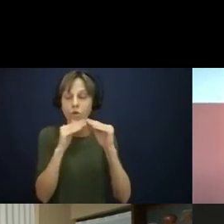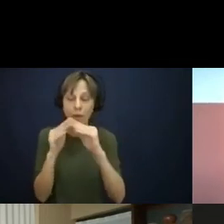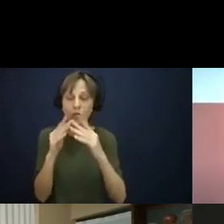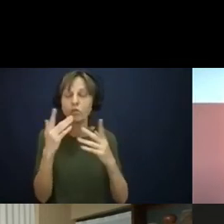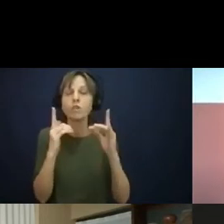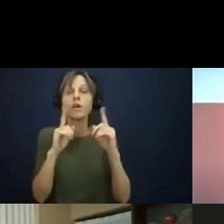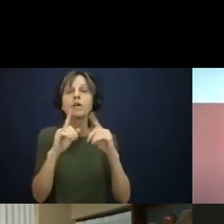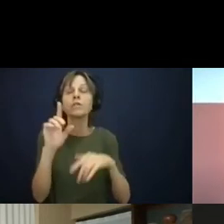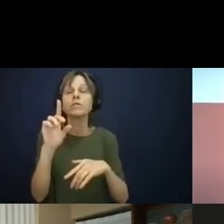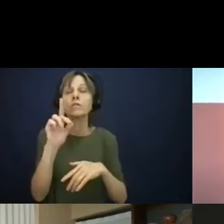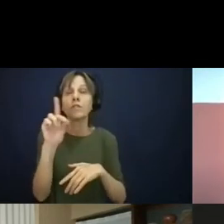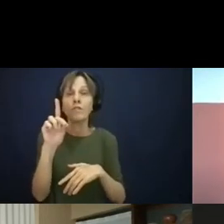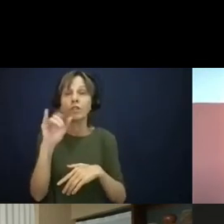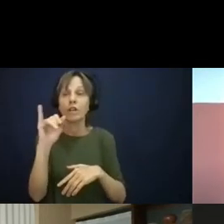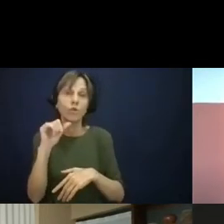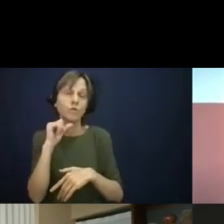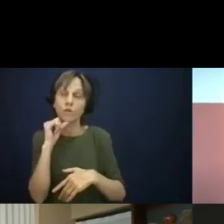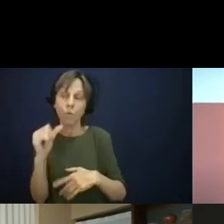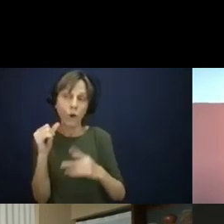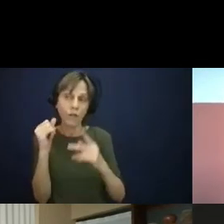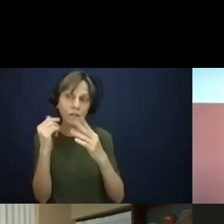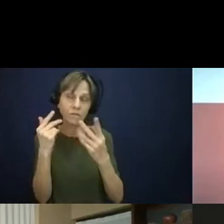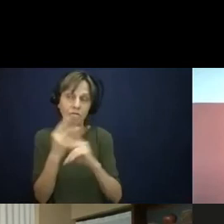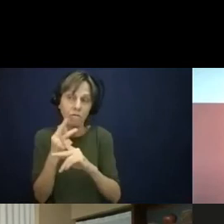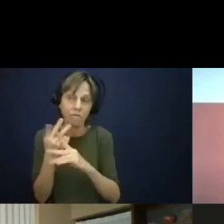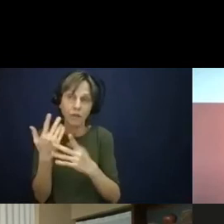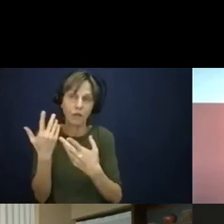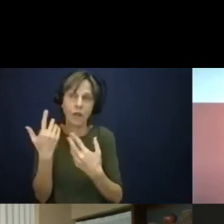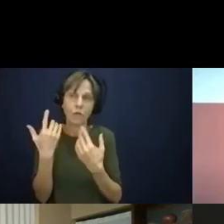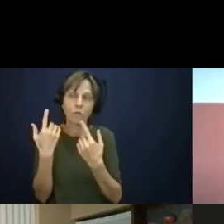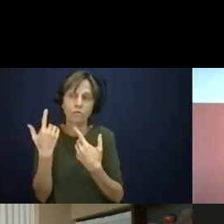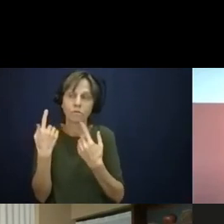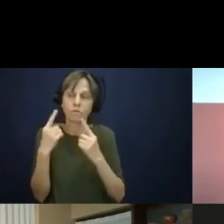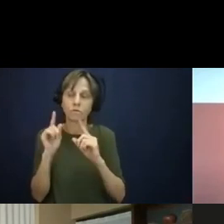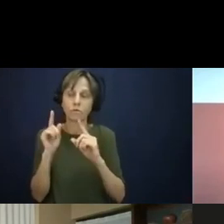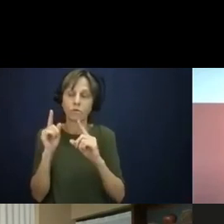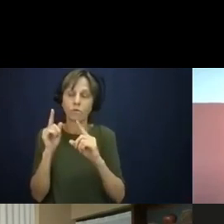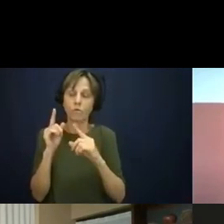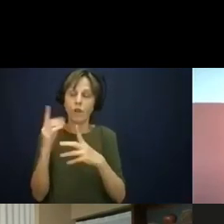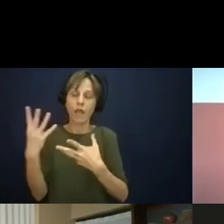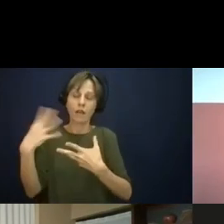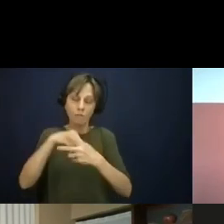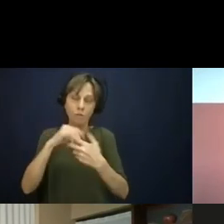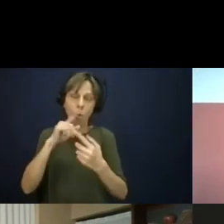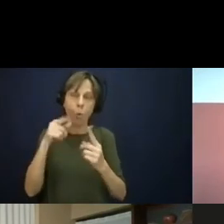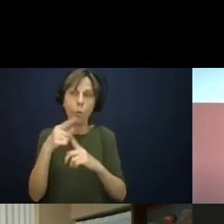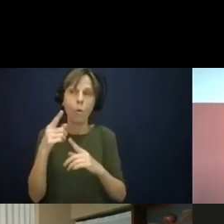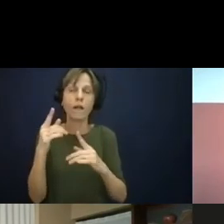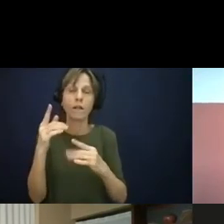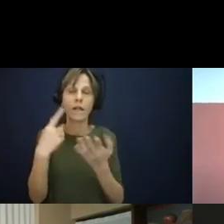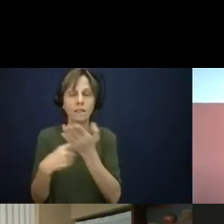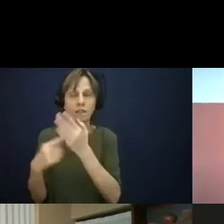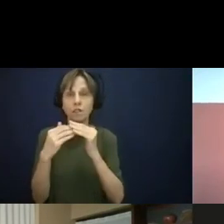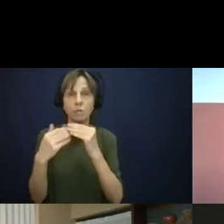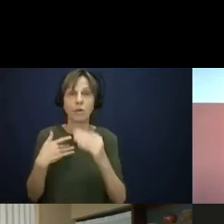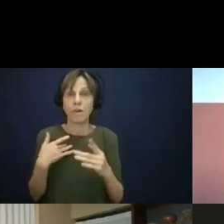inclusion wasn't really factored in when it came to peers, and I felt powerless. However, one of the good moments that I did have is when we,